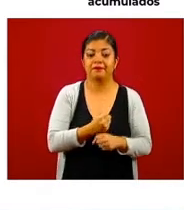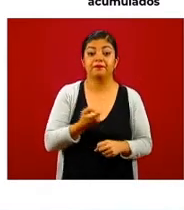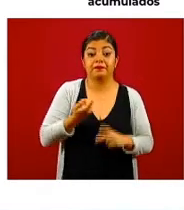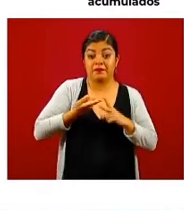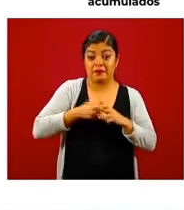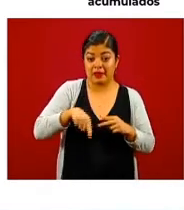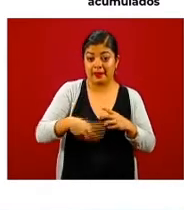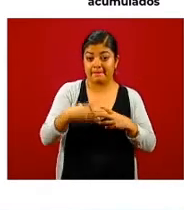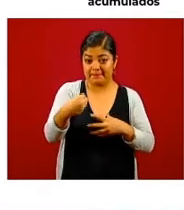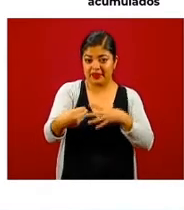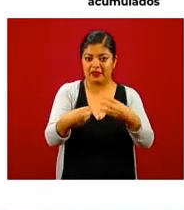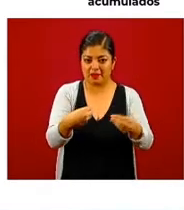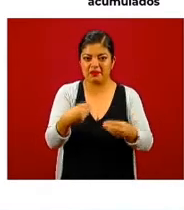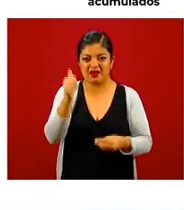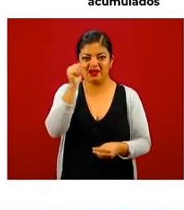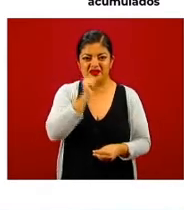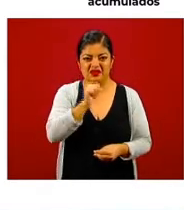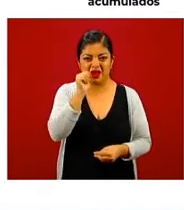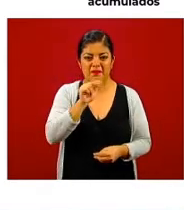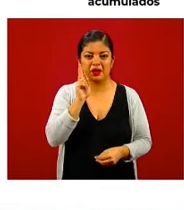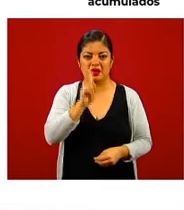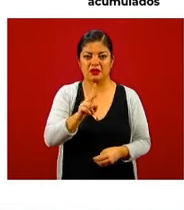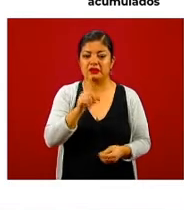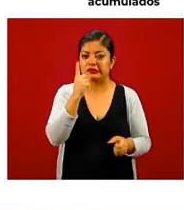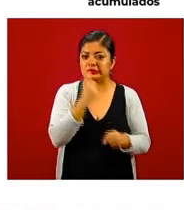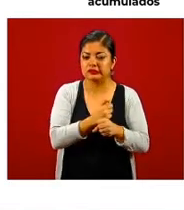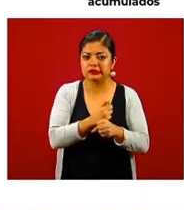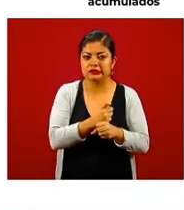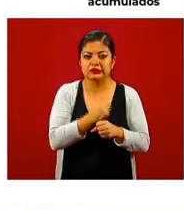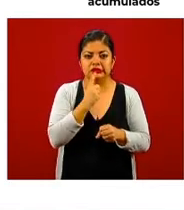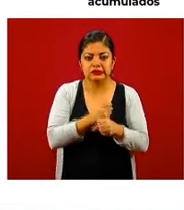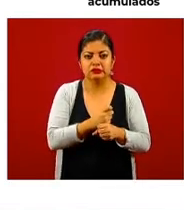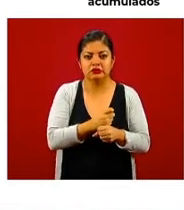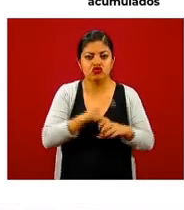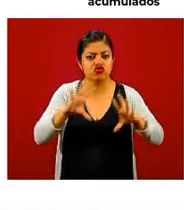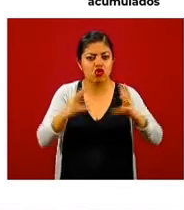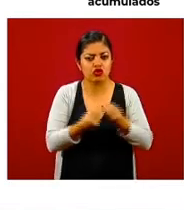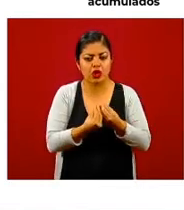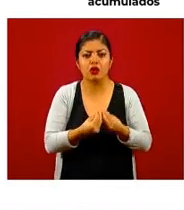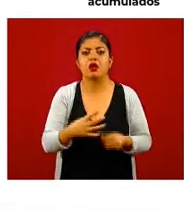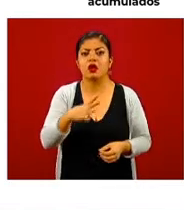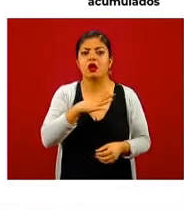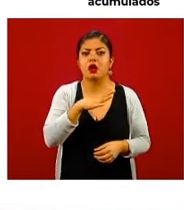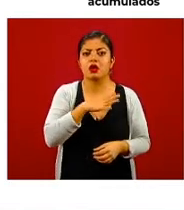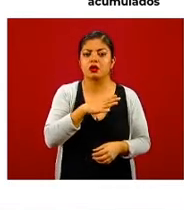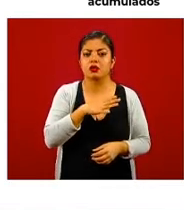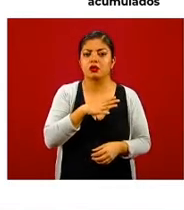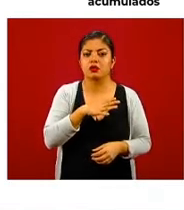and by sex, how it's affecting different people.